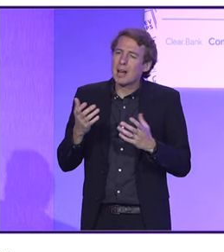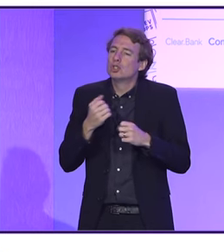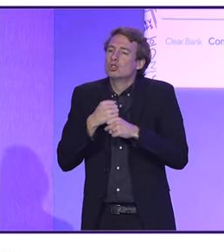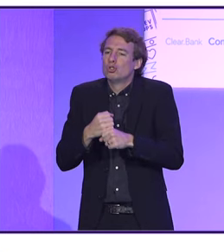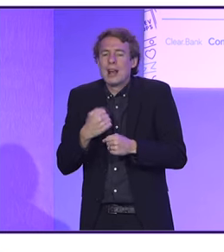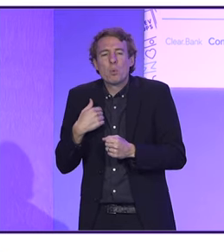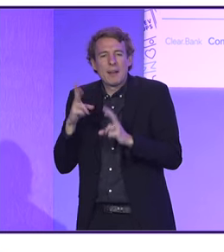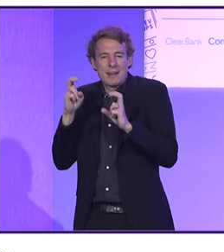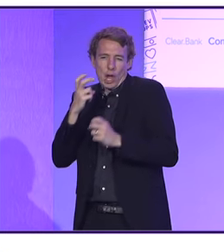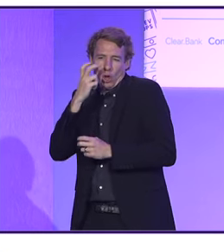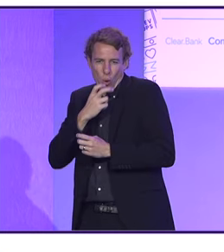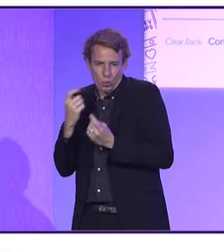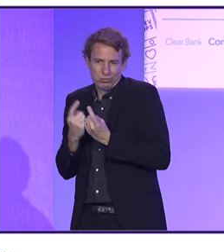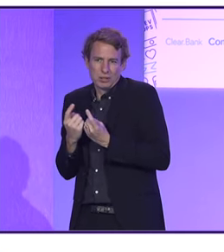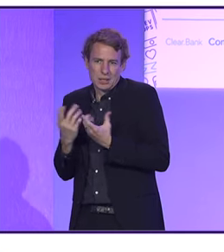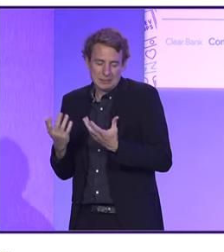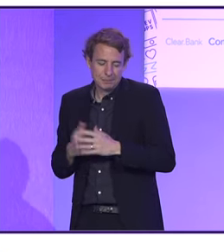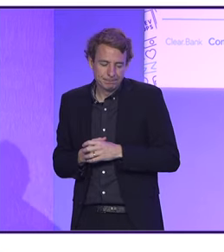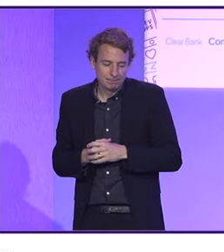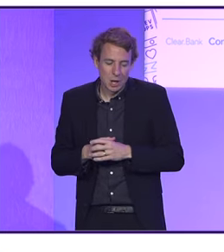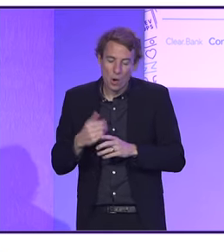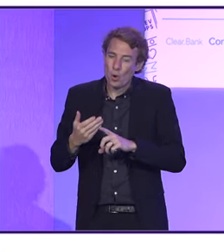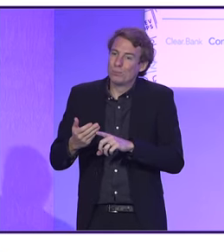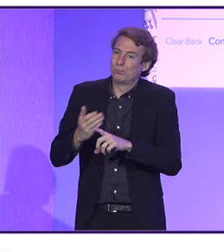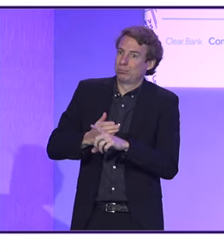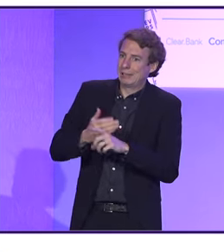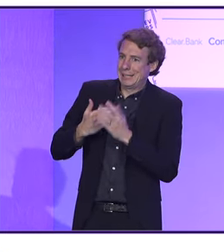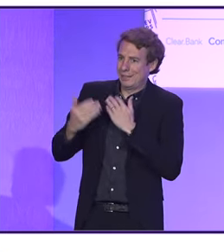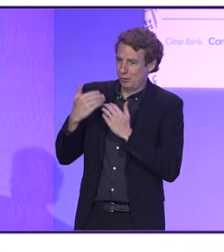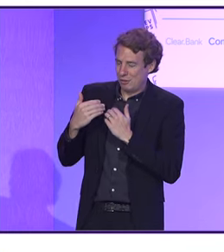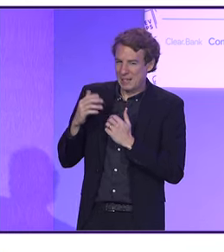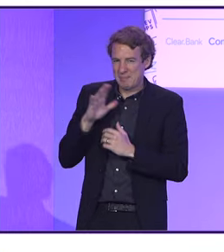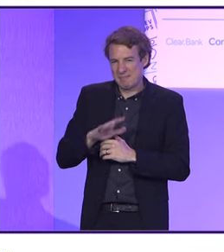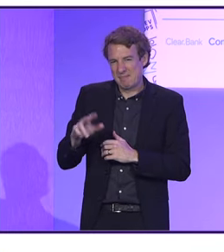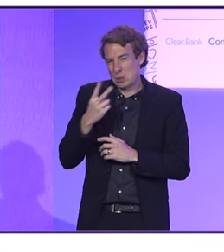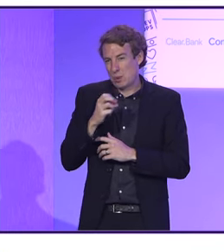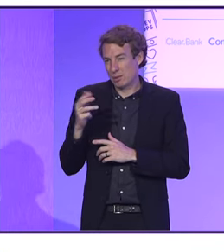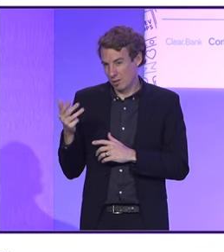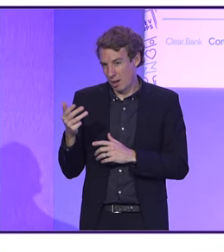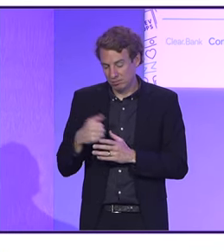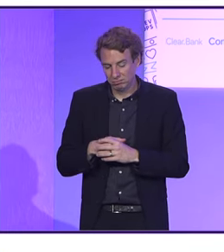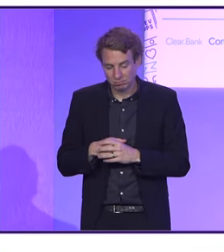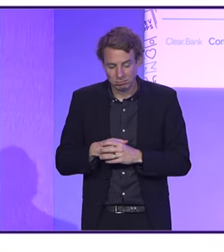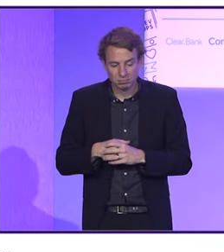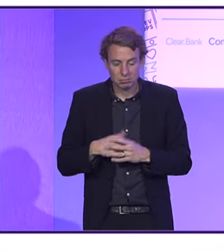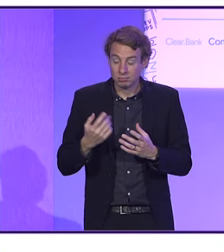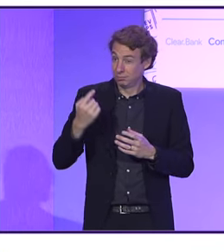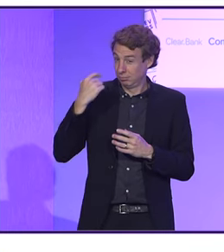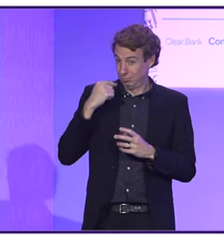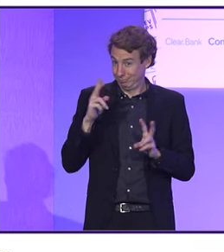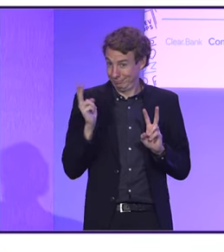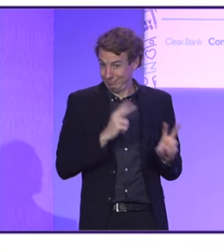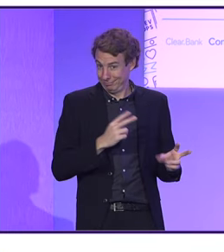interesting. So I'm going to talk about what for us is prehistory. This is about 2009. In those days, this was the government's website. This is